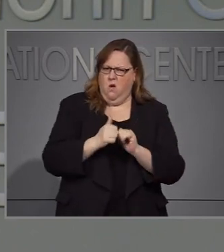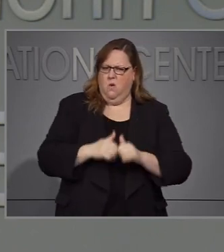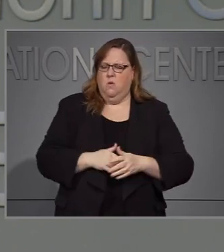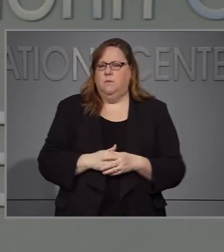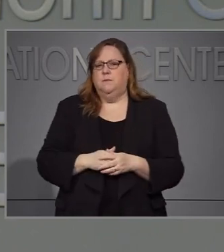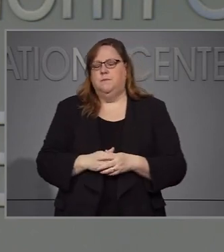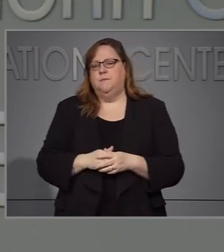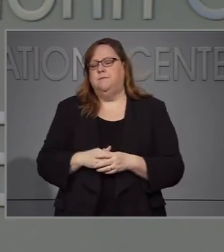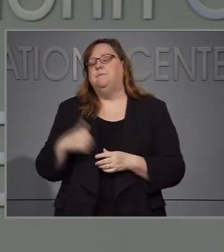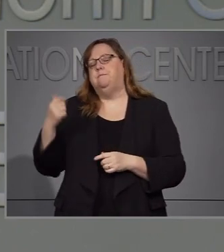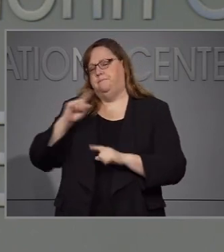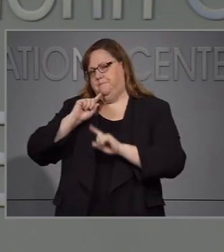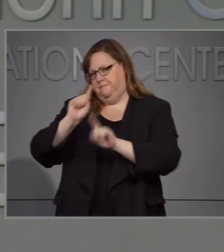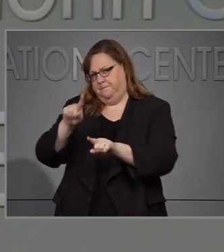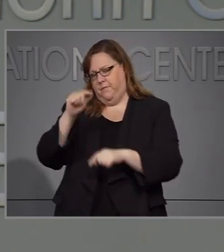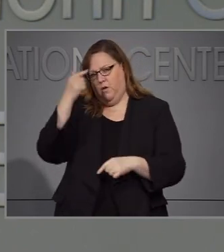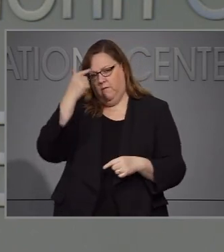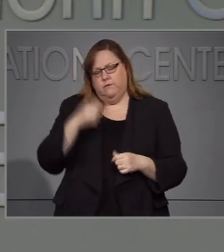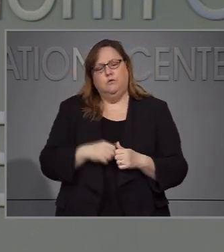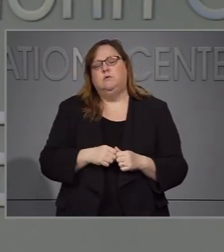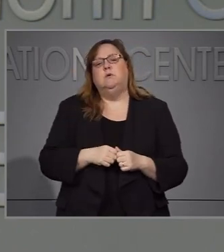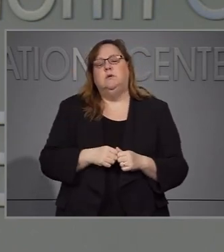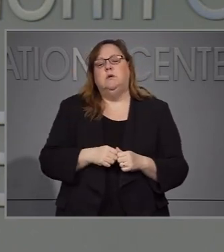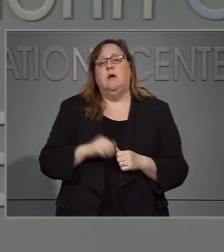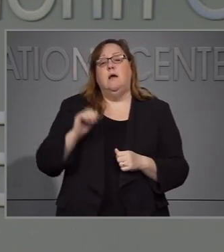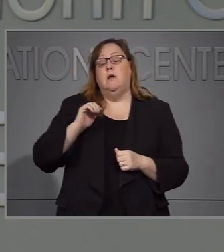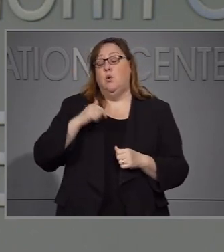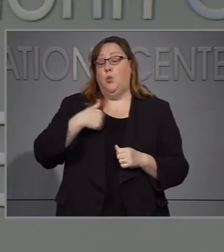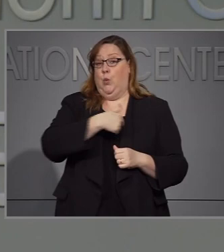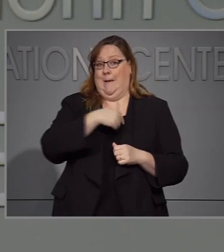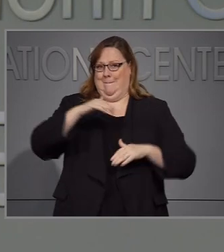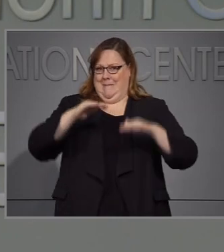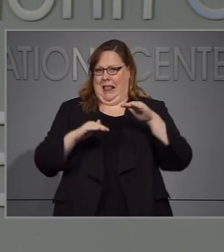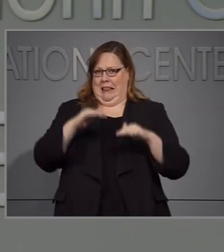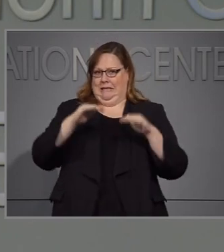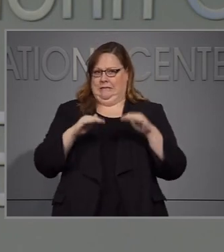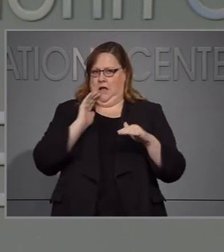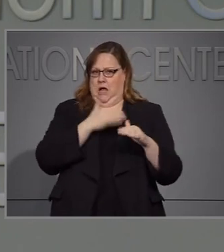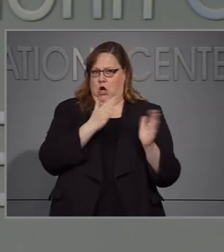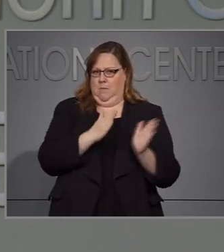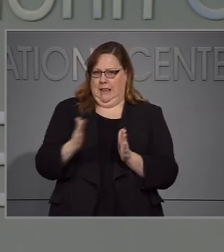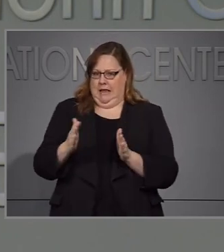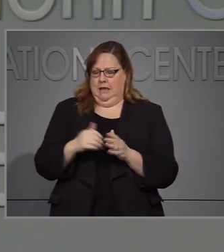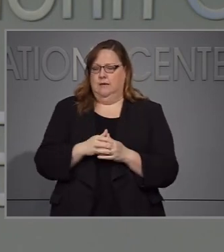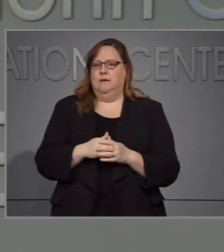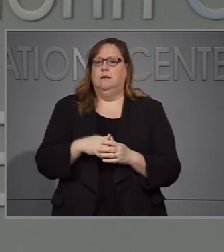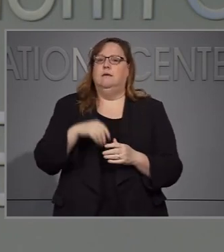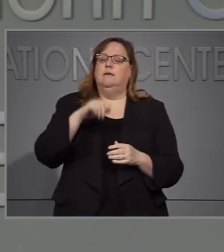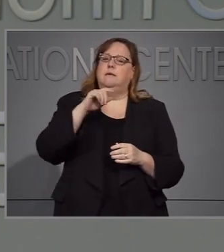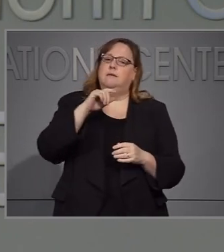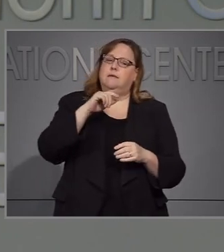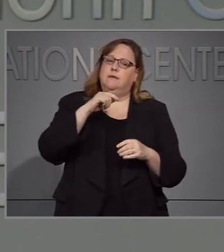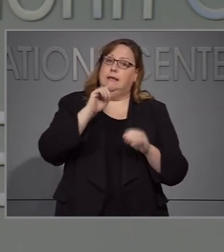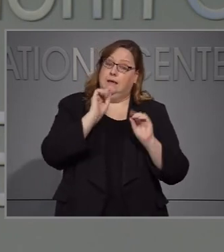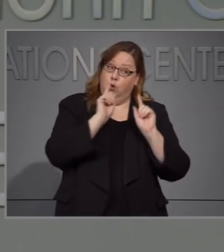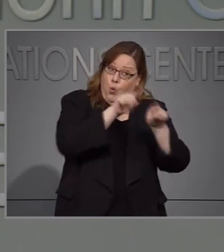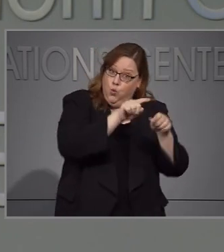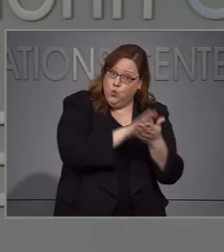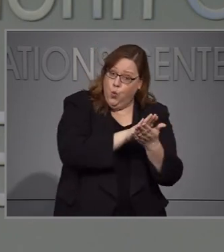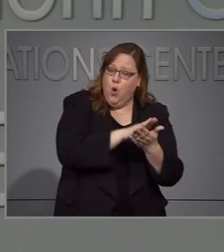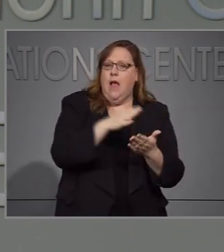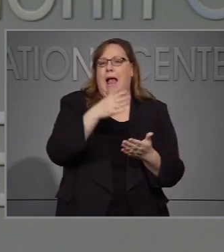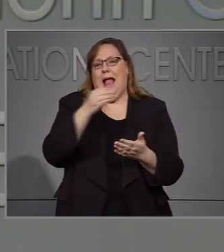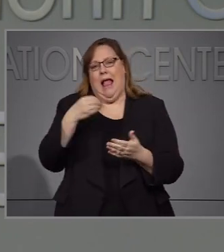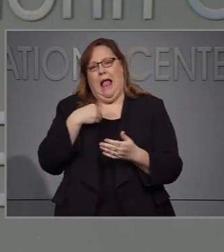safety protocol and remote learning. We have provided an option for school districts to